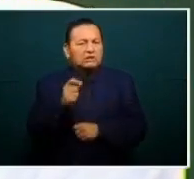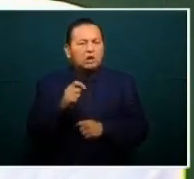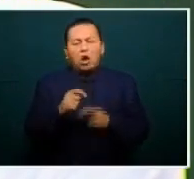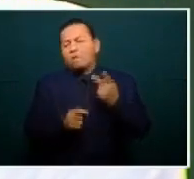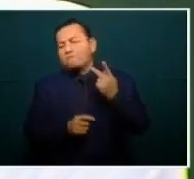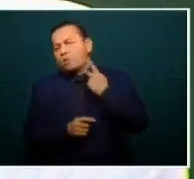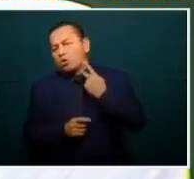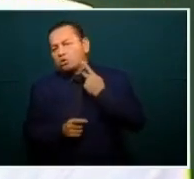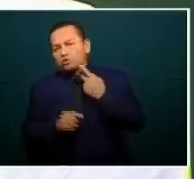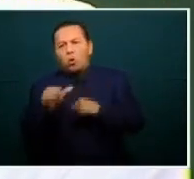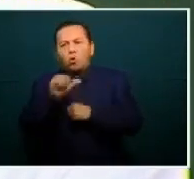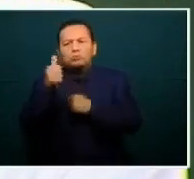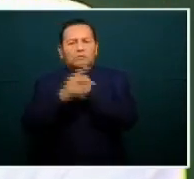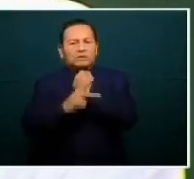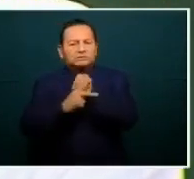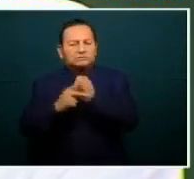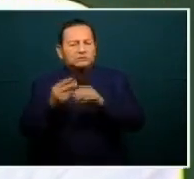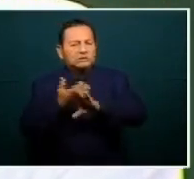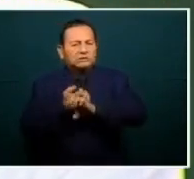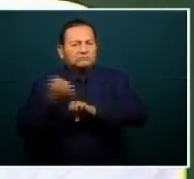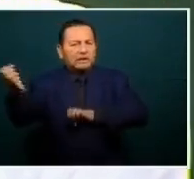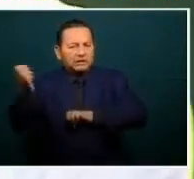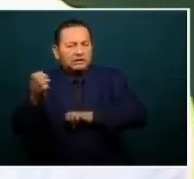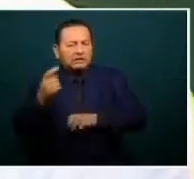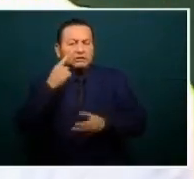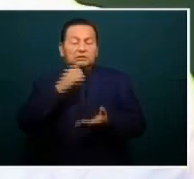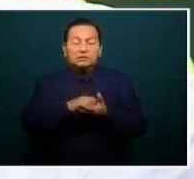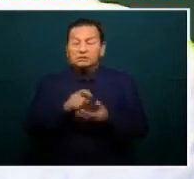Something about immigration and politics.